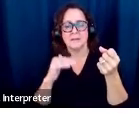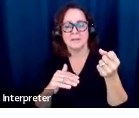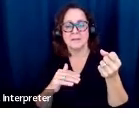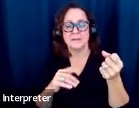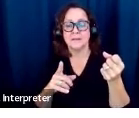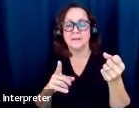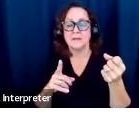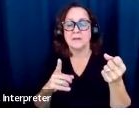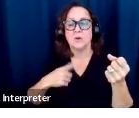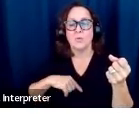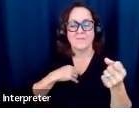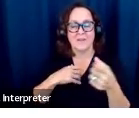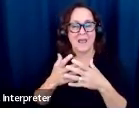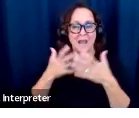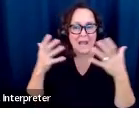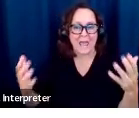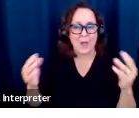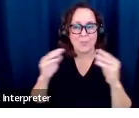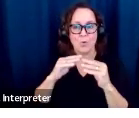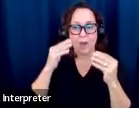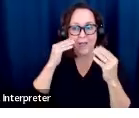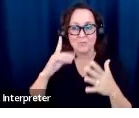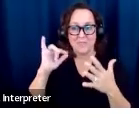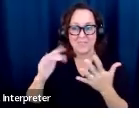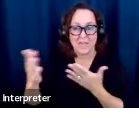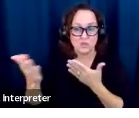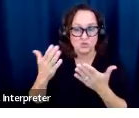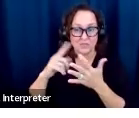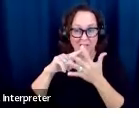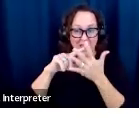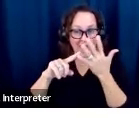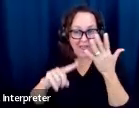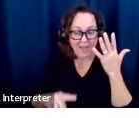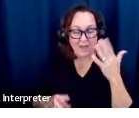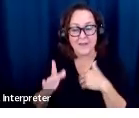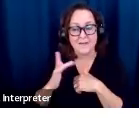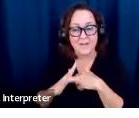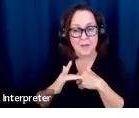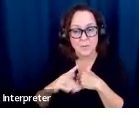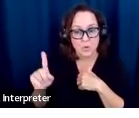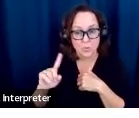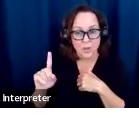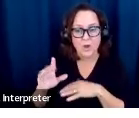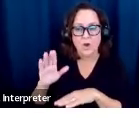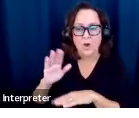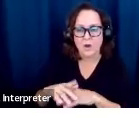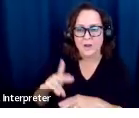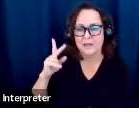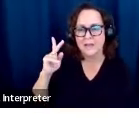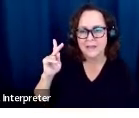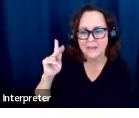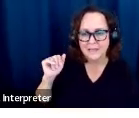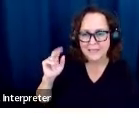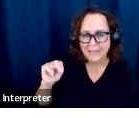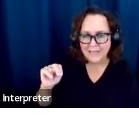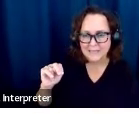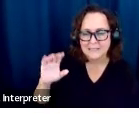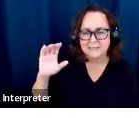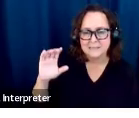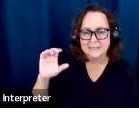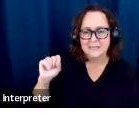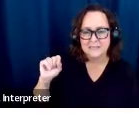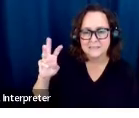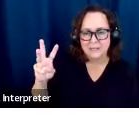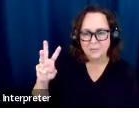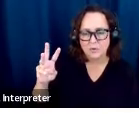say we have a lot more information about all of these services available on the Kansas CSW website. So